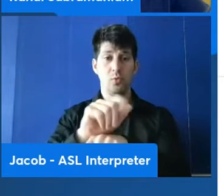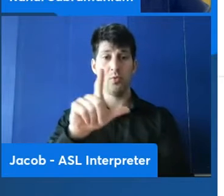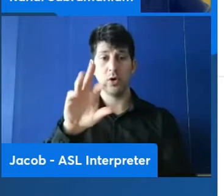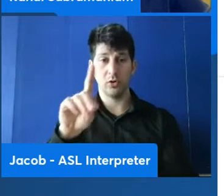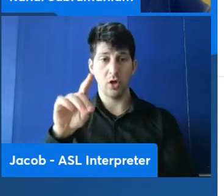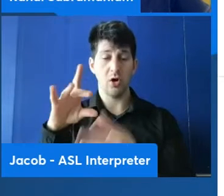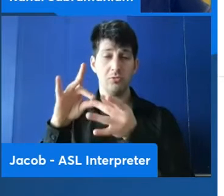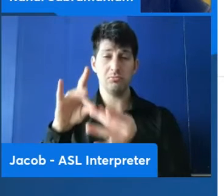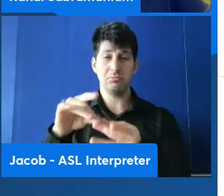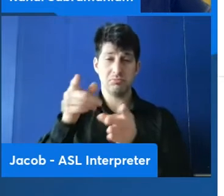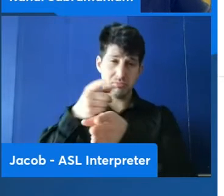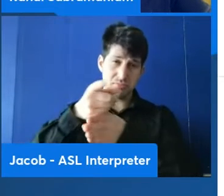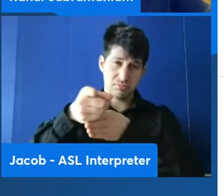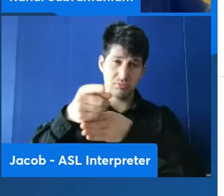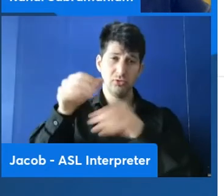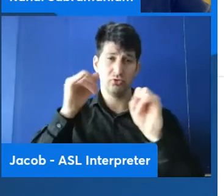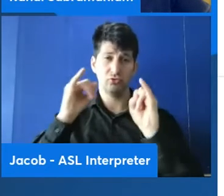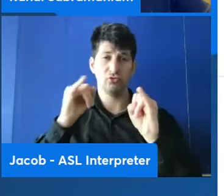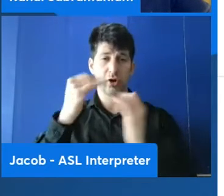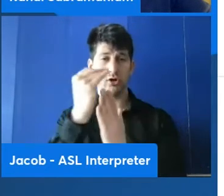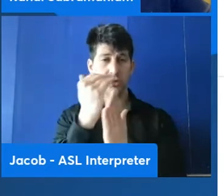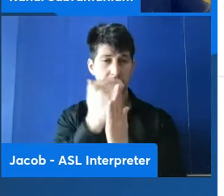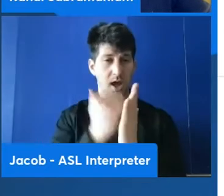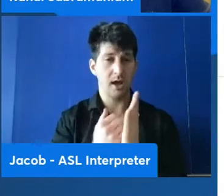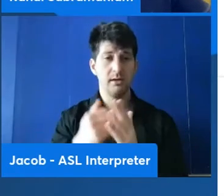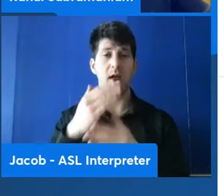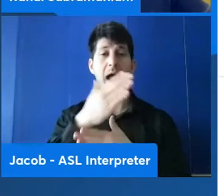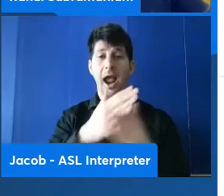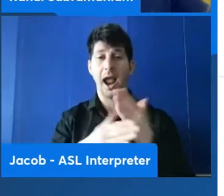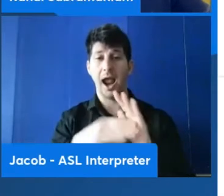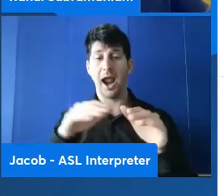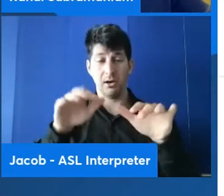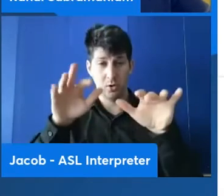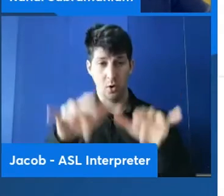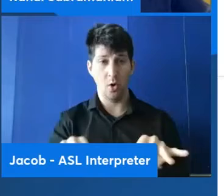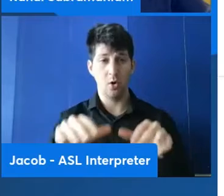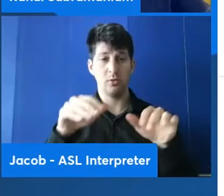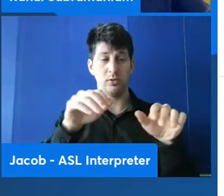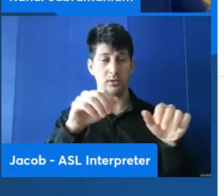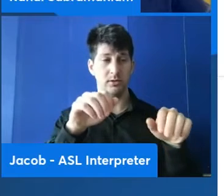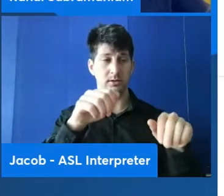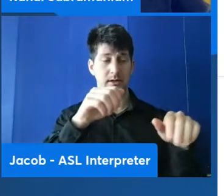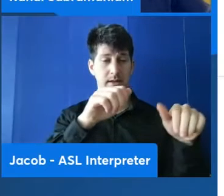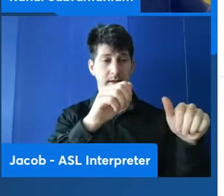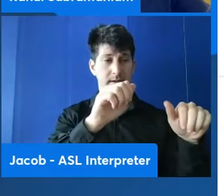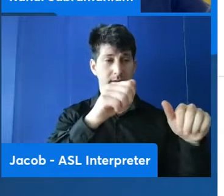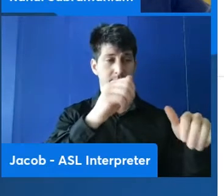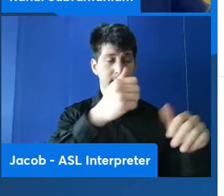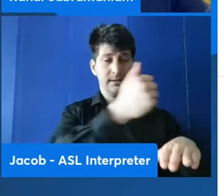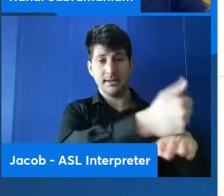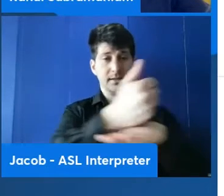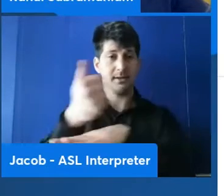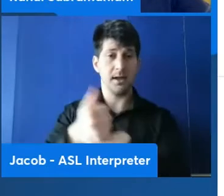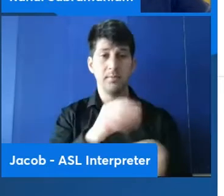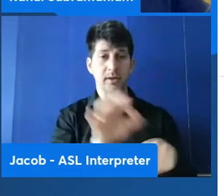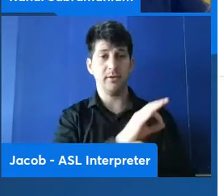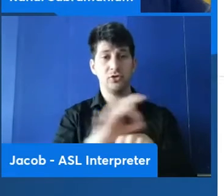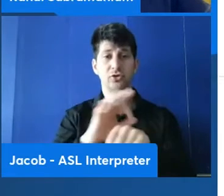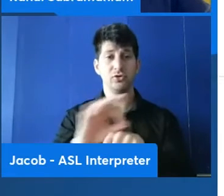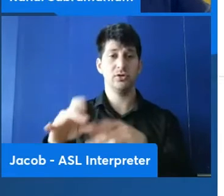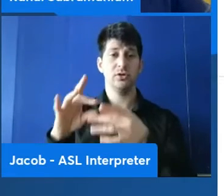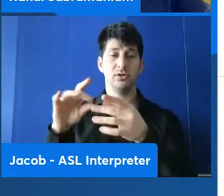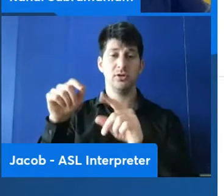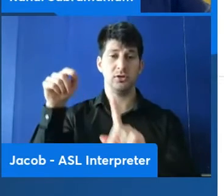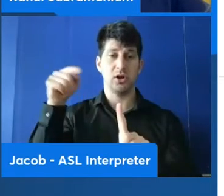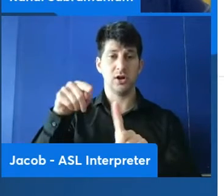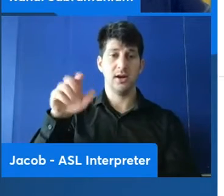particular instruction set with hand coded assembly functions that are targeting AVX 512